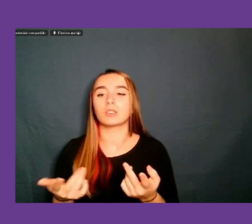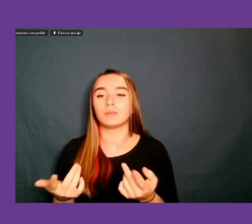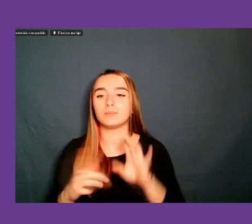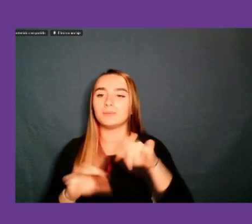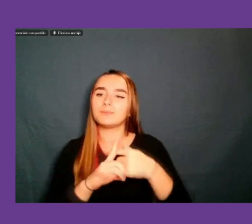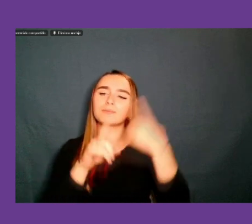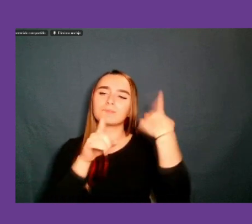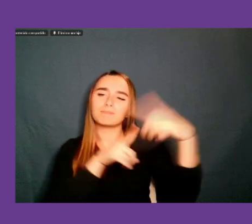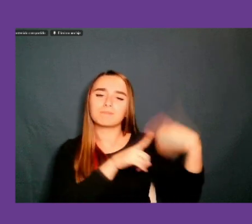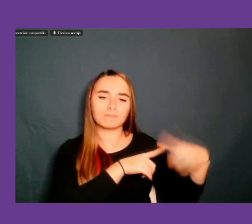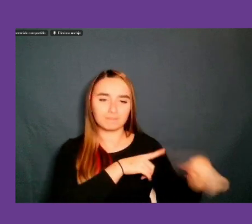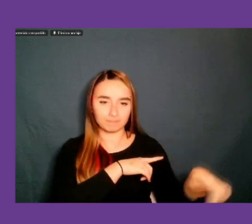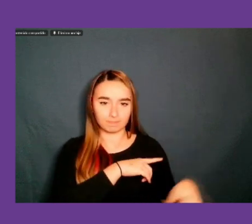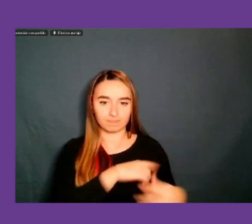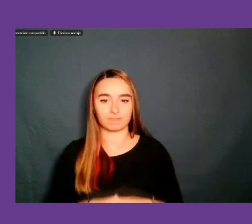So